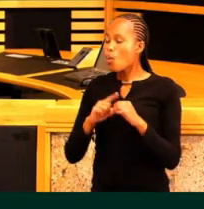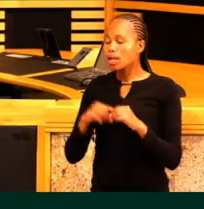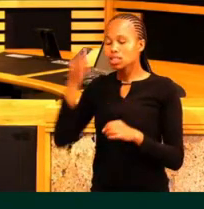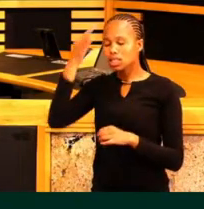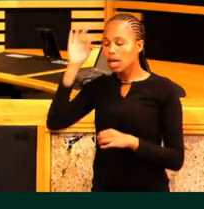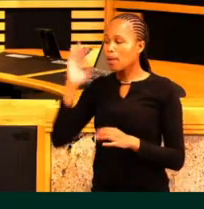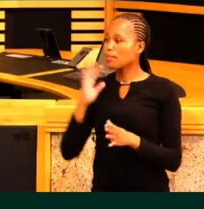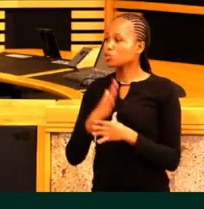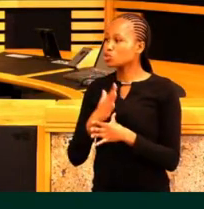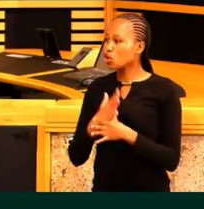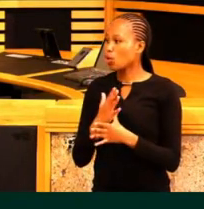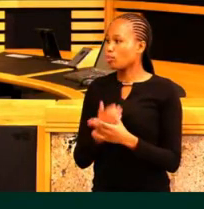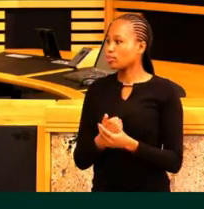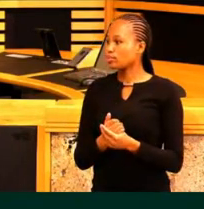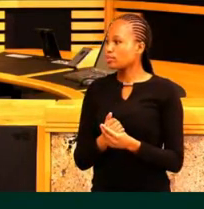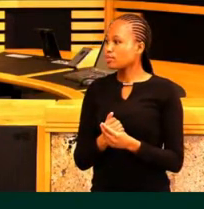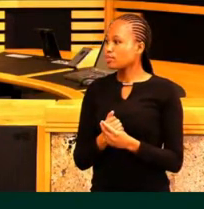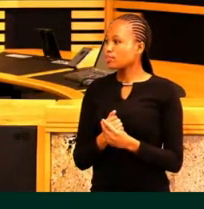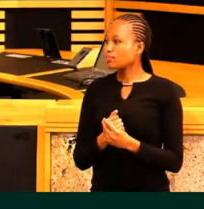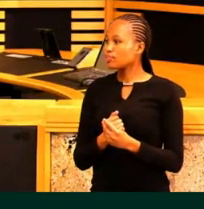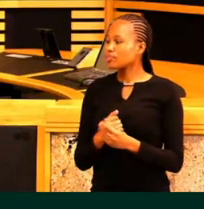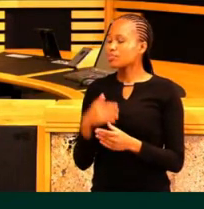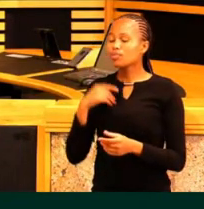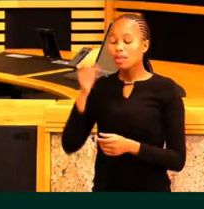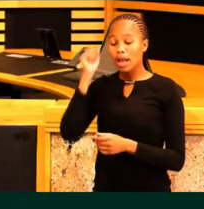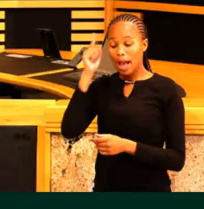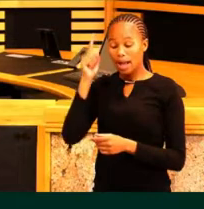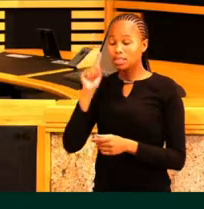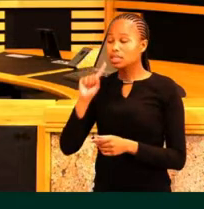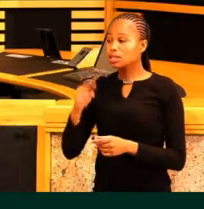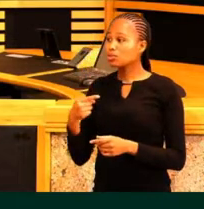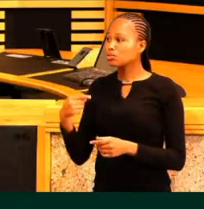expecting young people by understanding